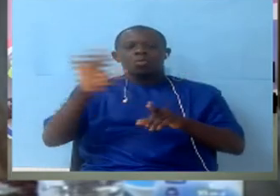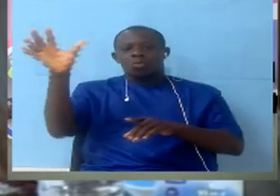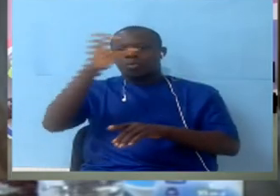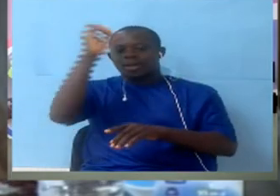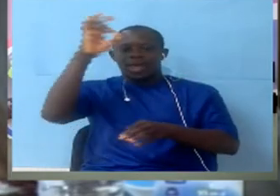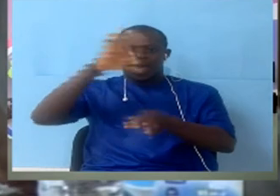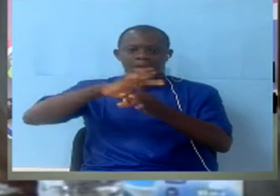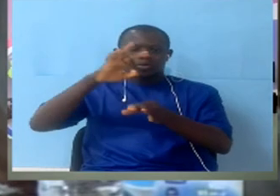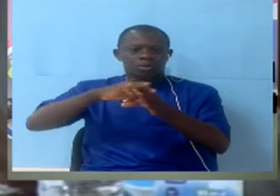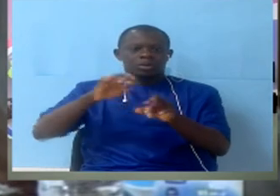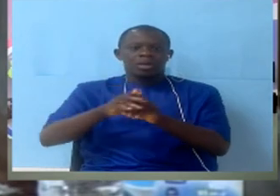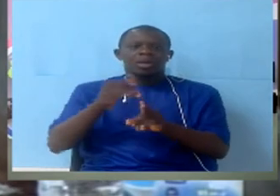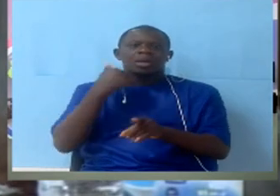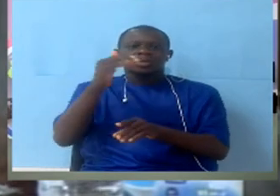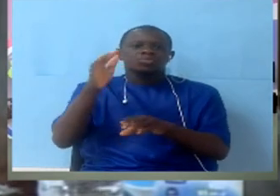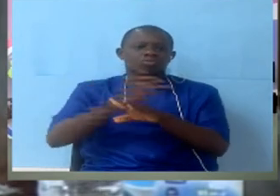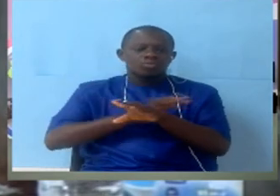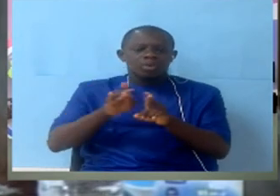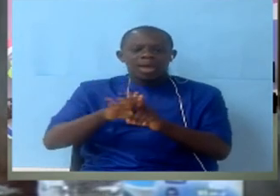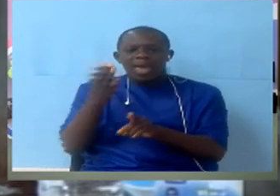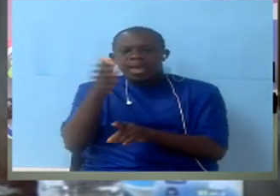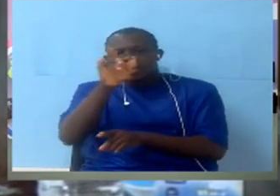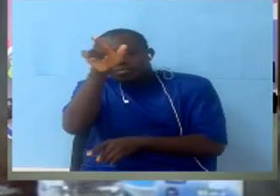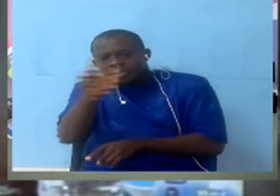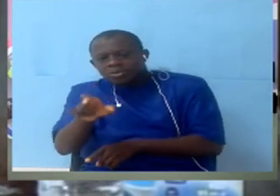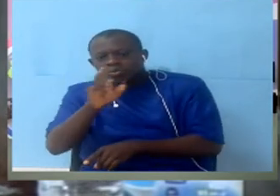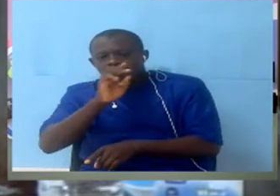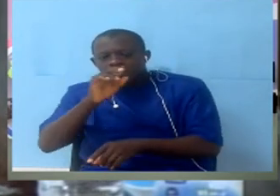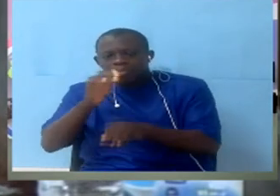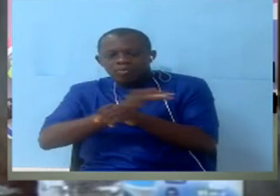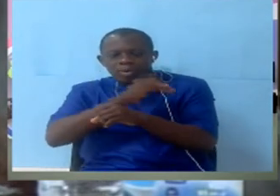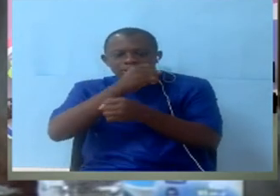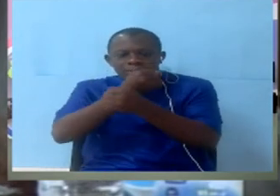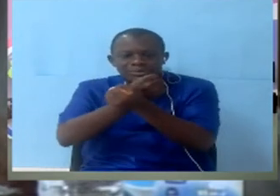any detainees attempt to escape?